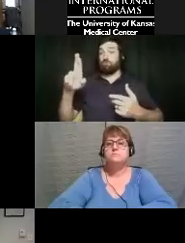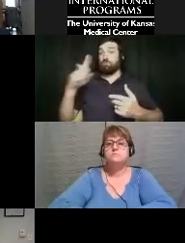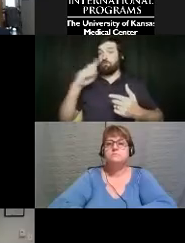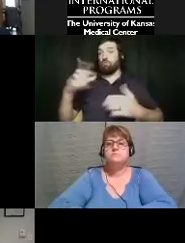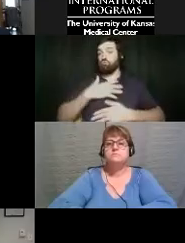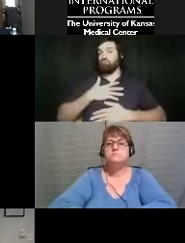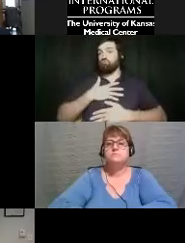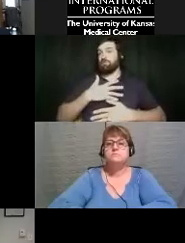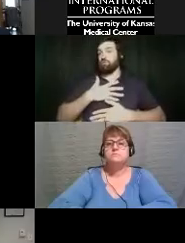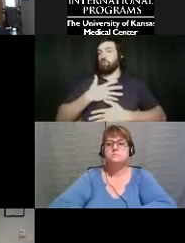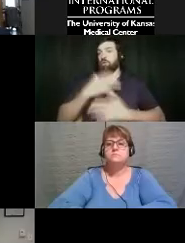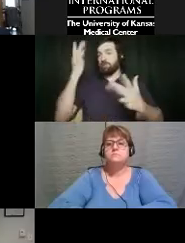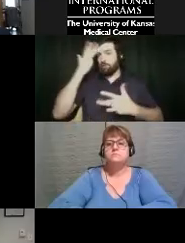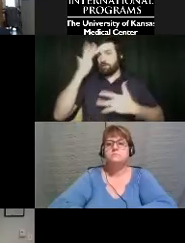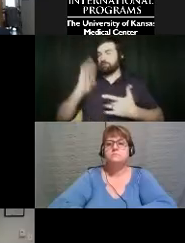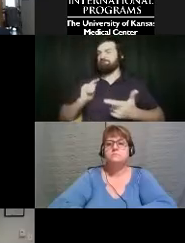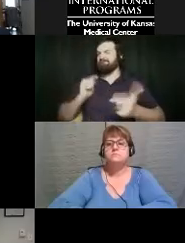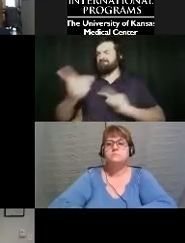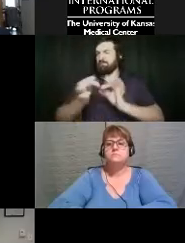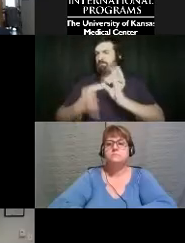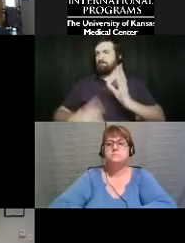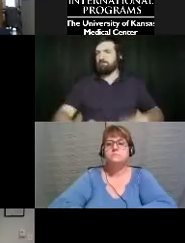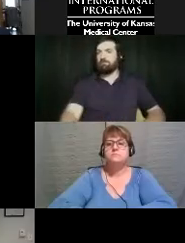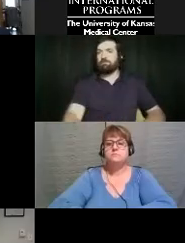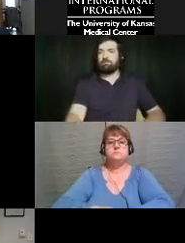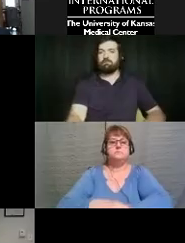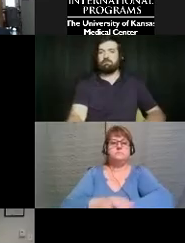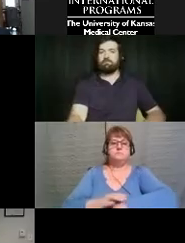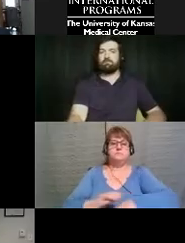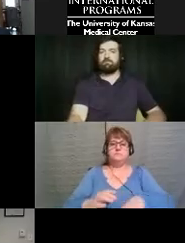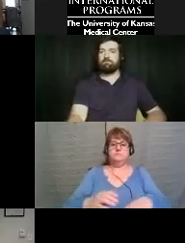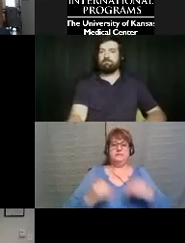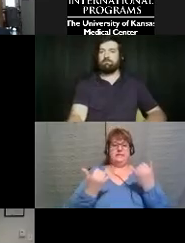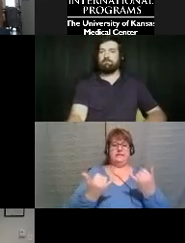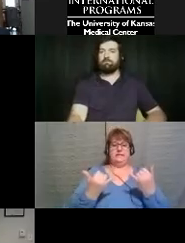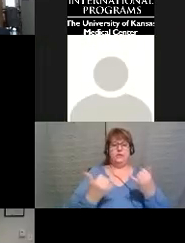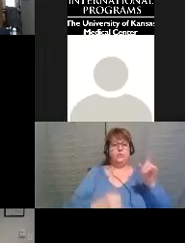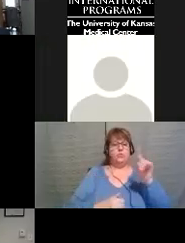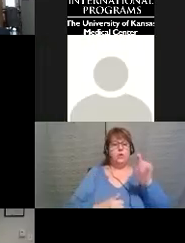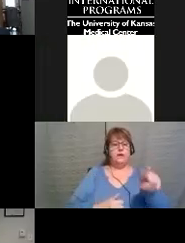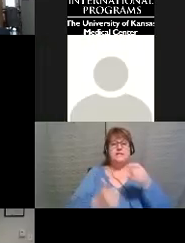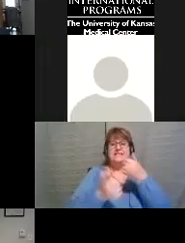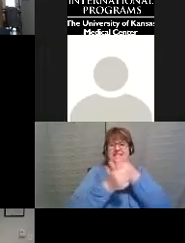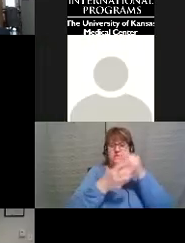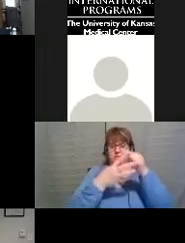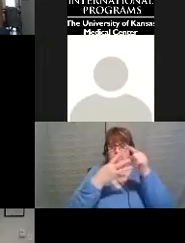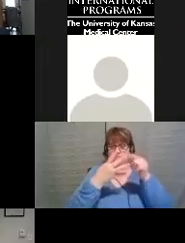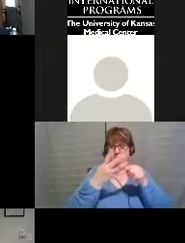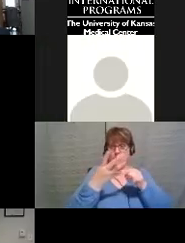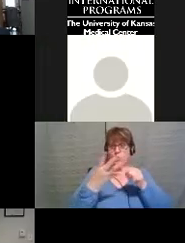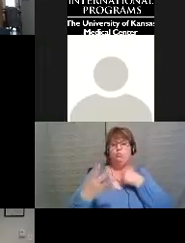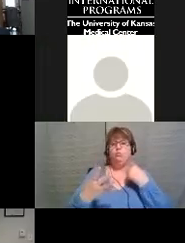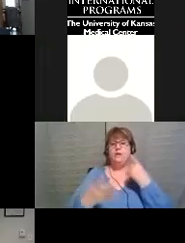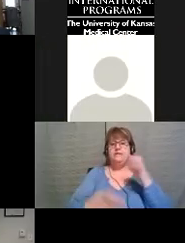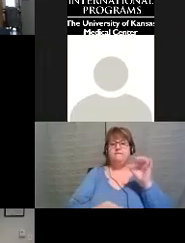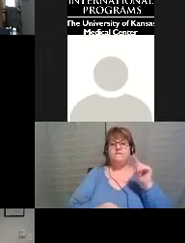respiratory illnesses. Now, what do you think of this question? Each of the following is a leading risk factor for